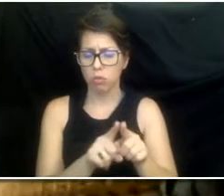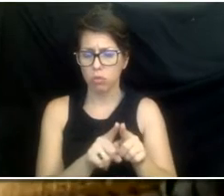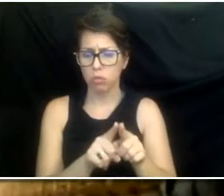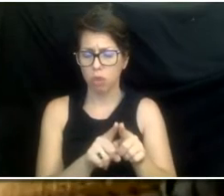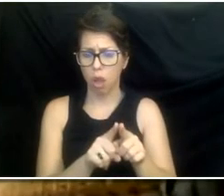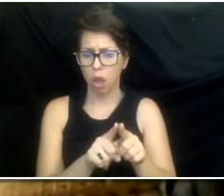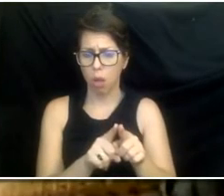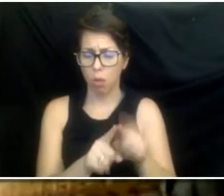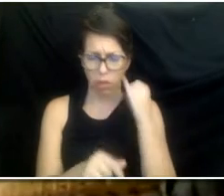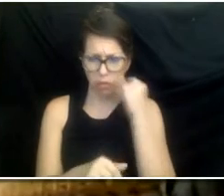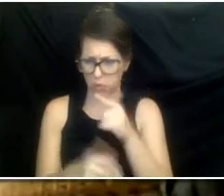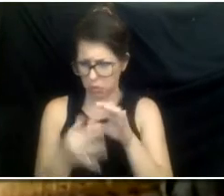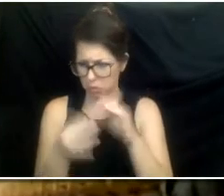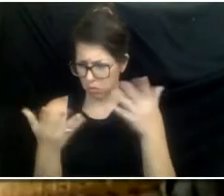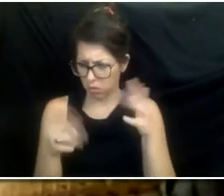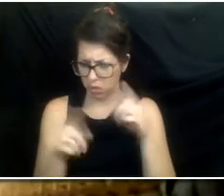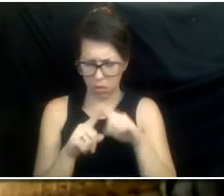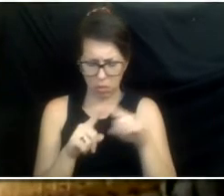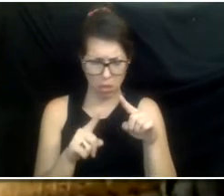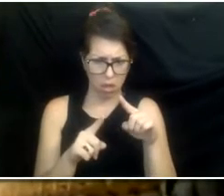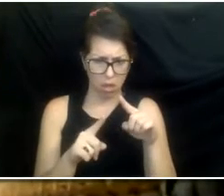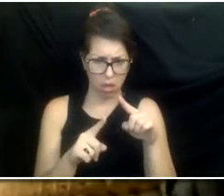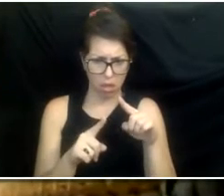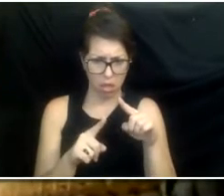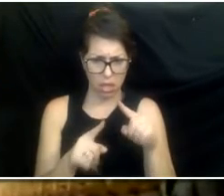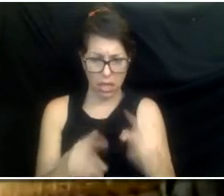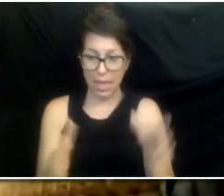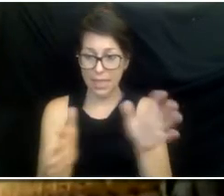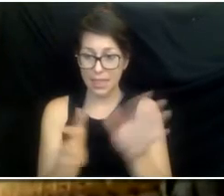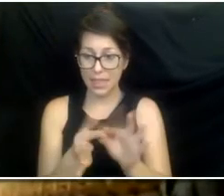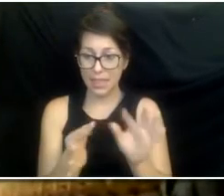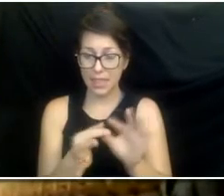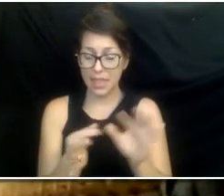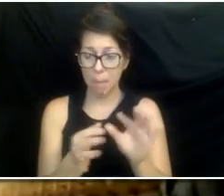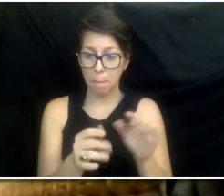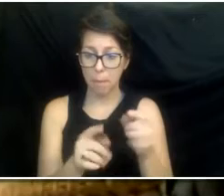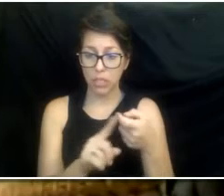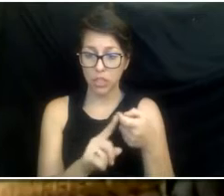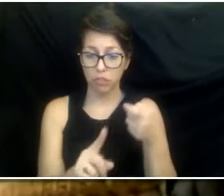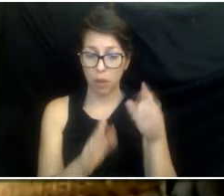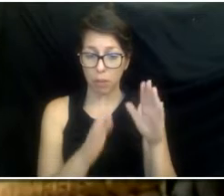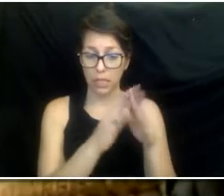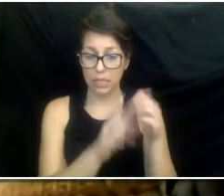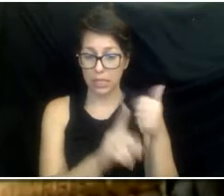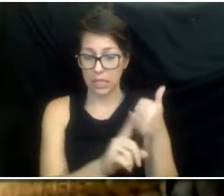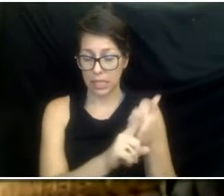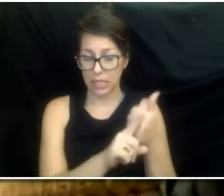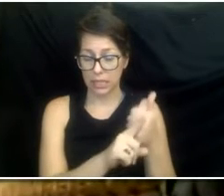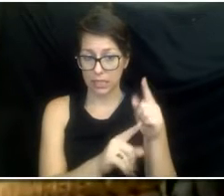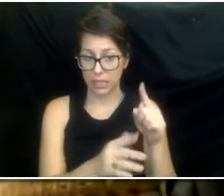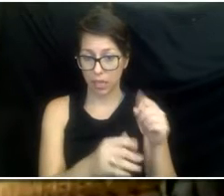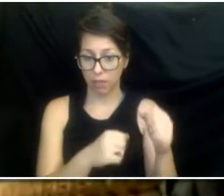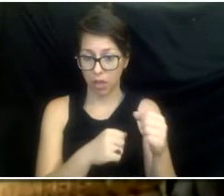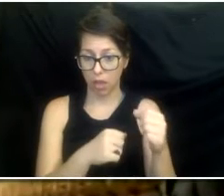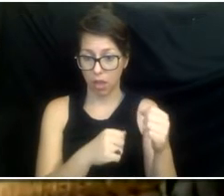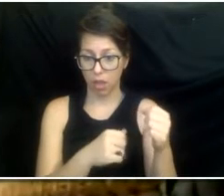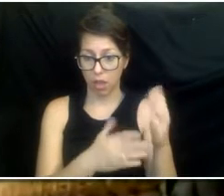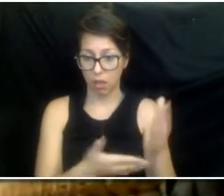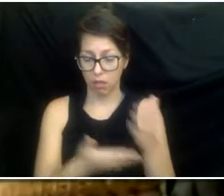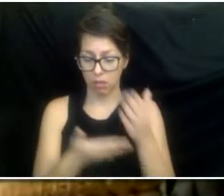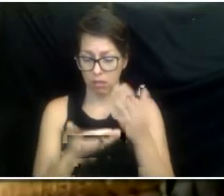from from a pre-co era that that should be should be fine-tuned what what more and different can the city be